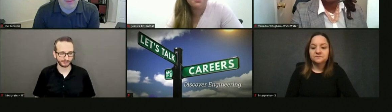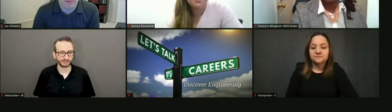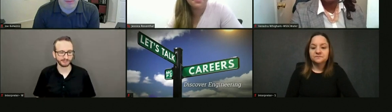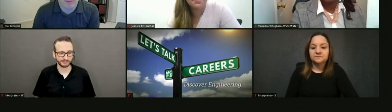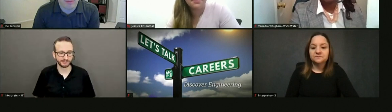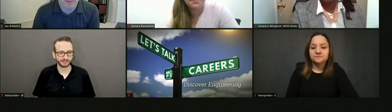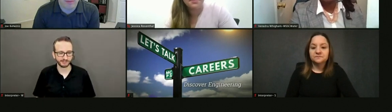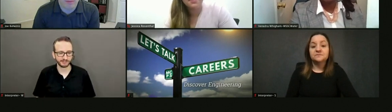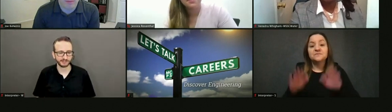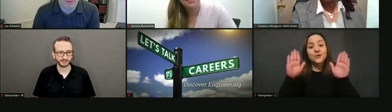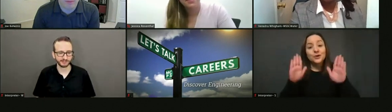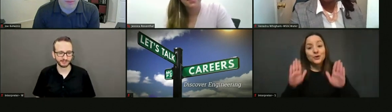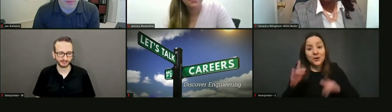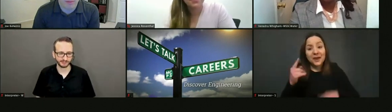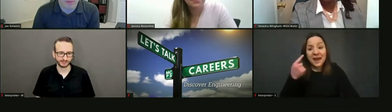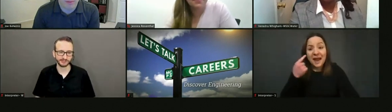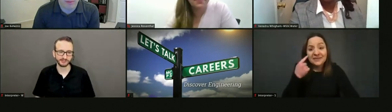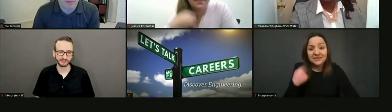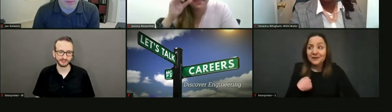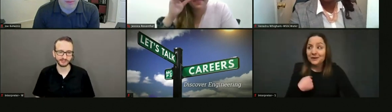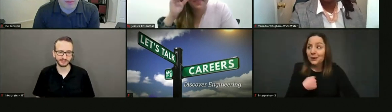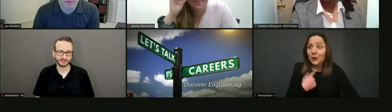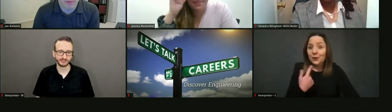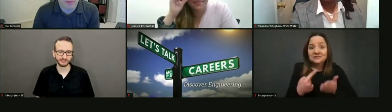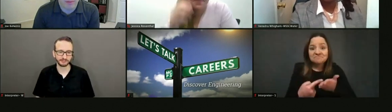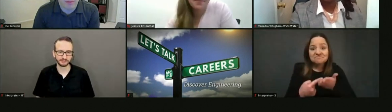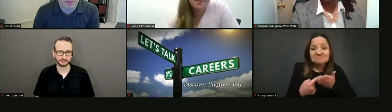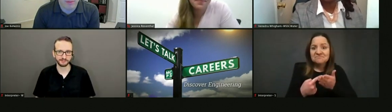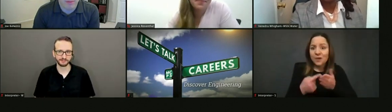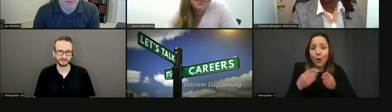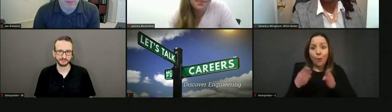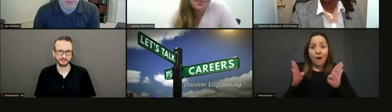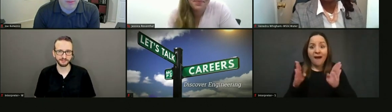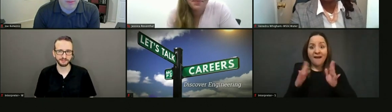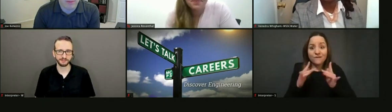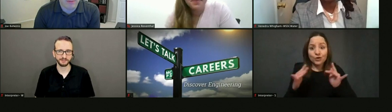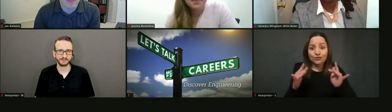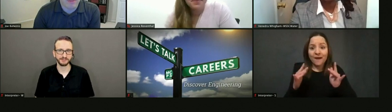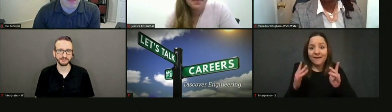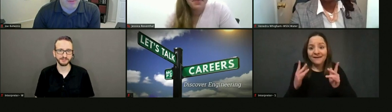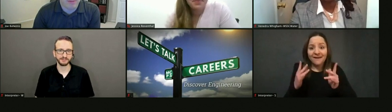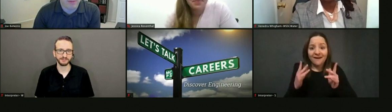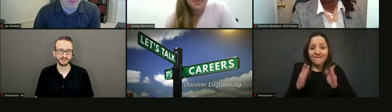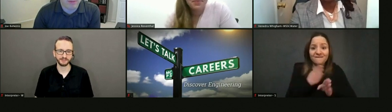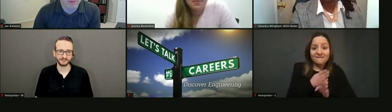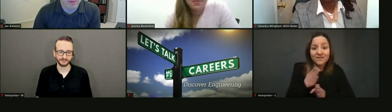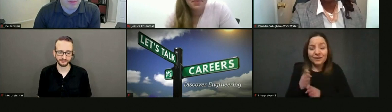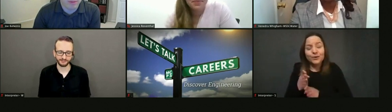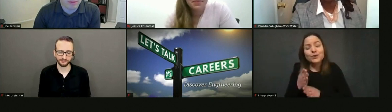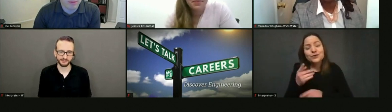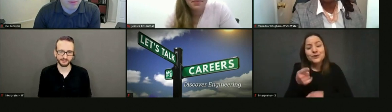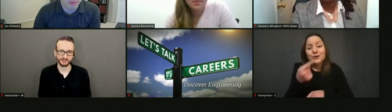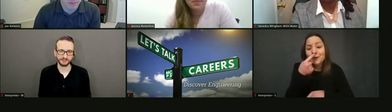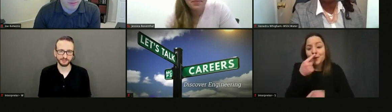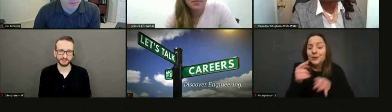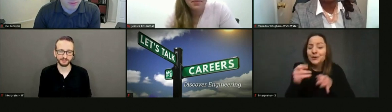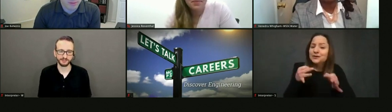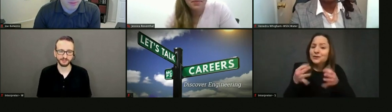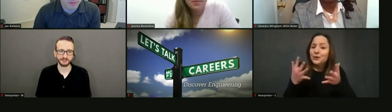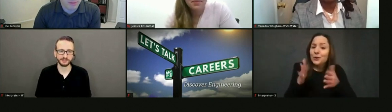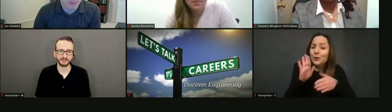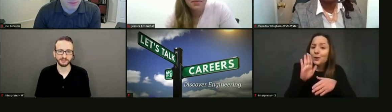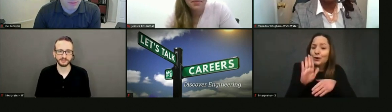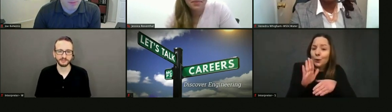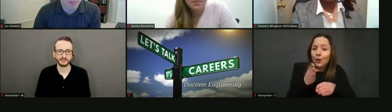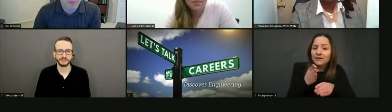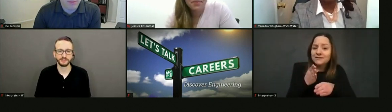Great. I think we covered a very wide variety of fields, but could each of you describe specifically what your specialty